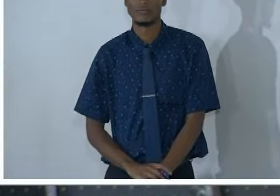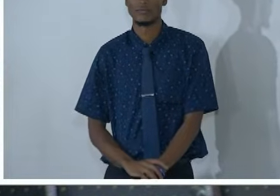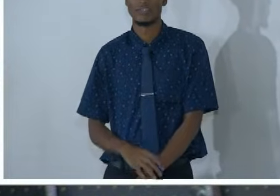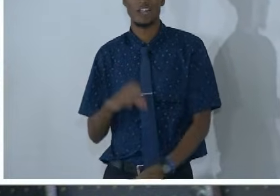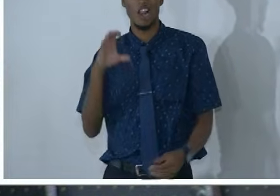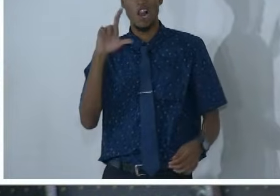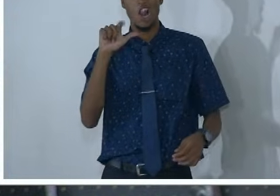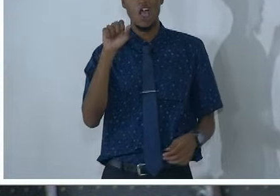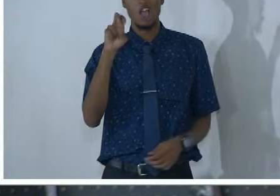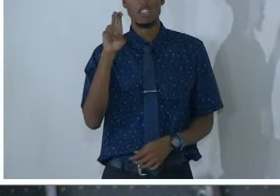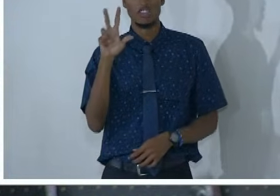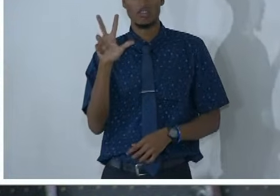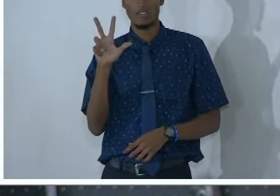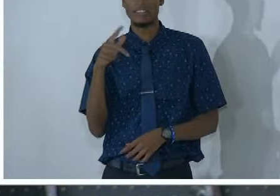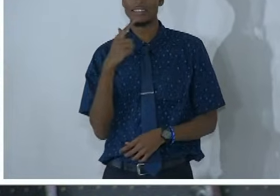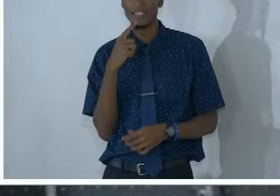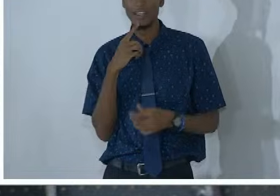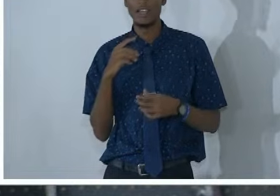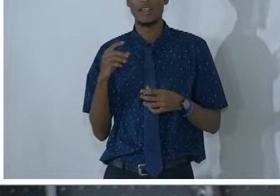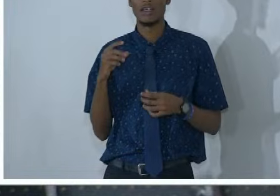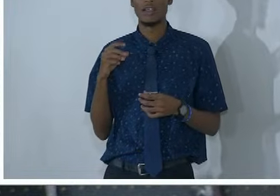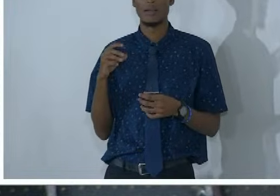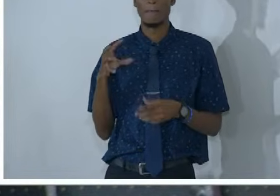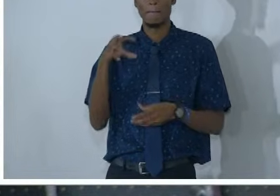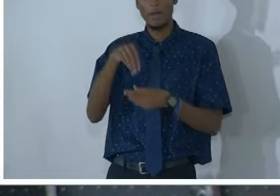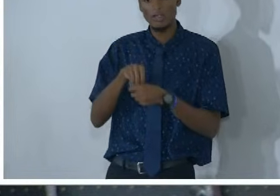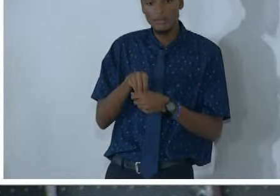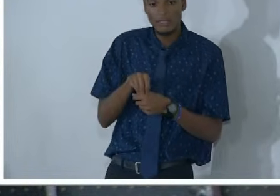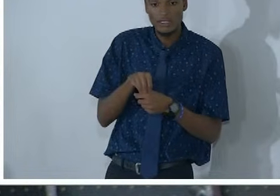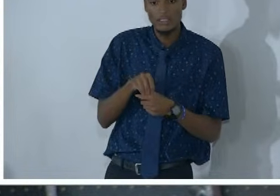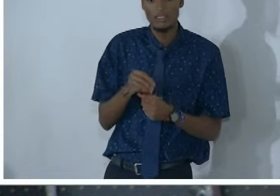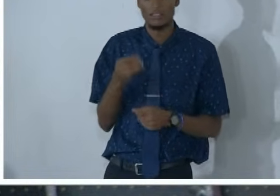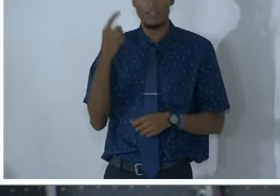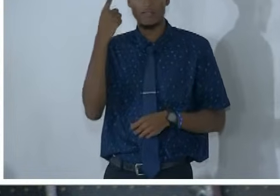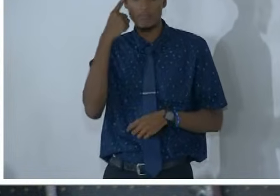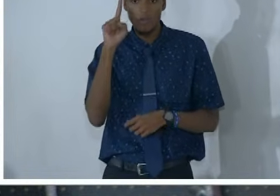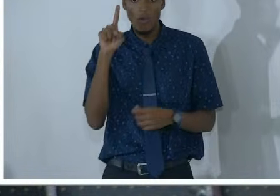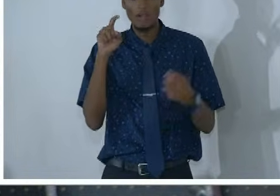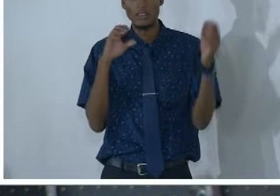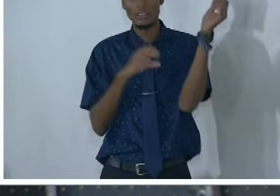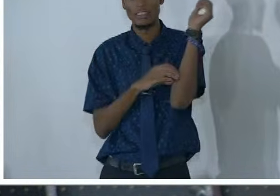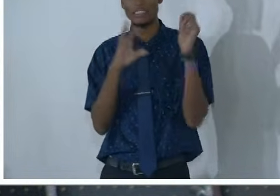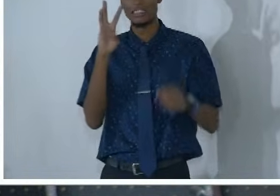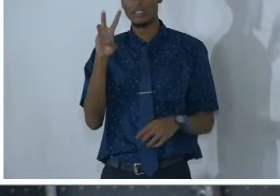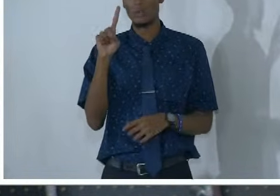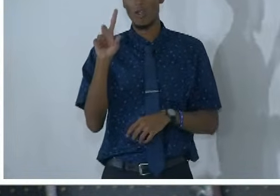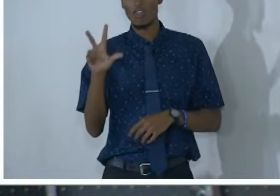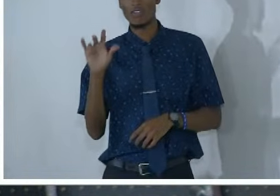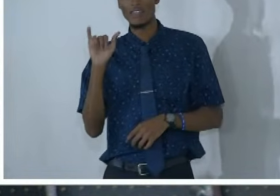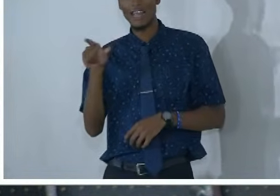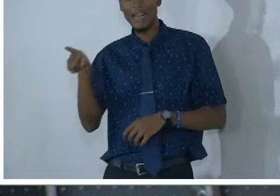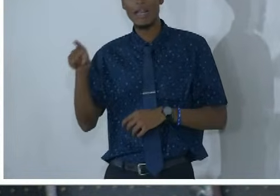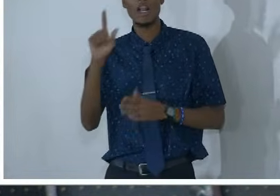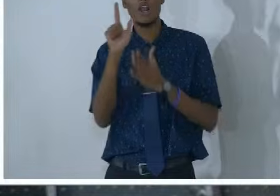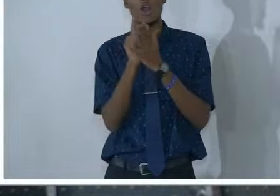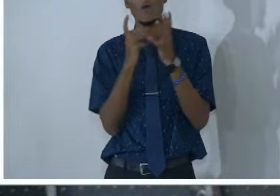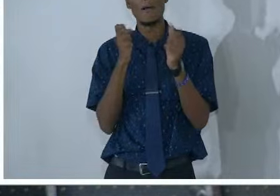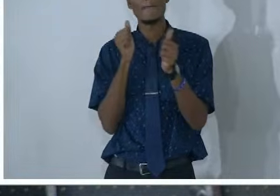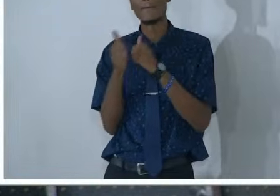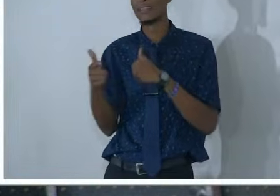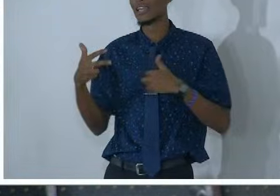encouraging voluntary participation and cooperation pursuant to 61(3), where the bill promotes